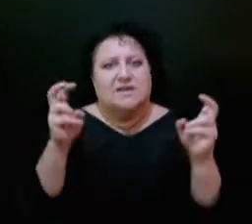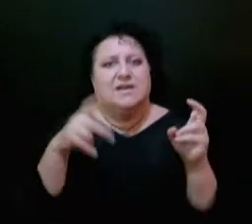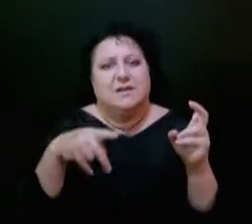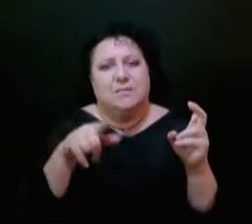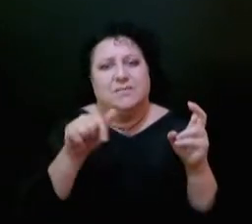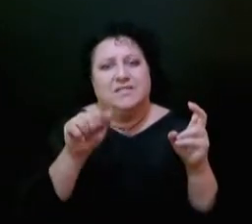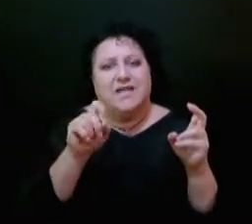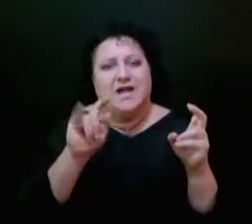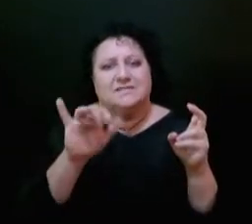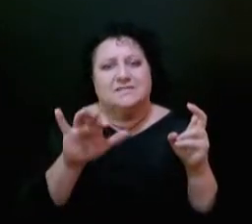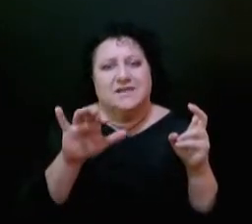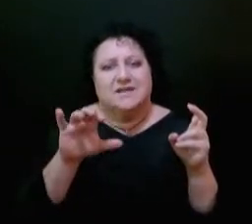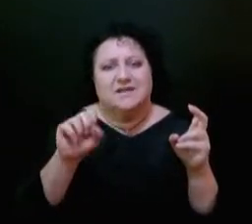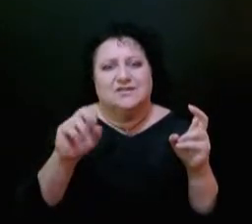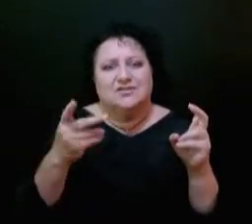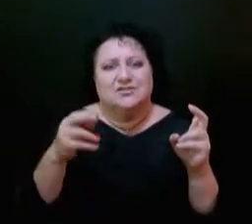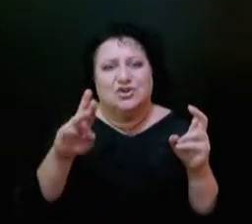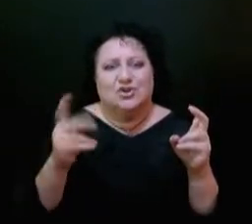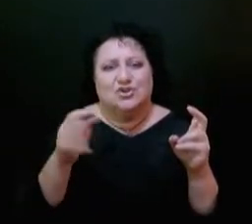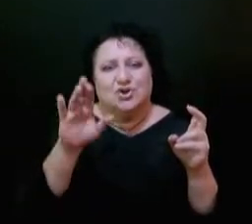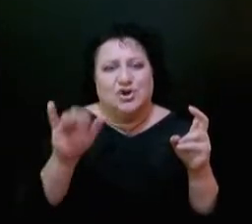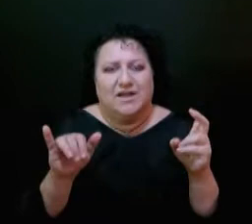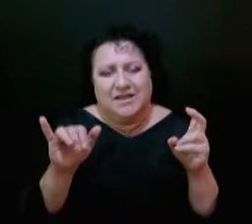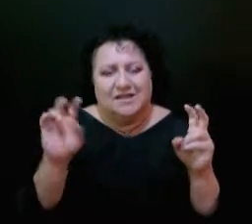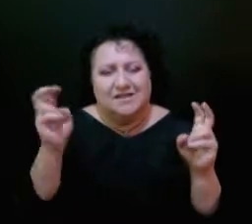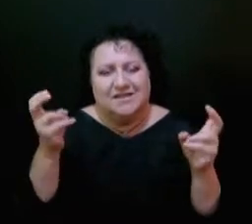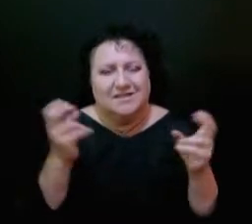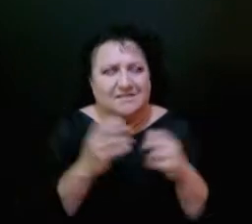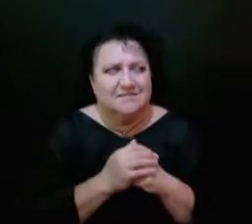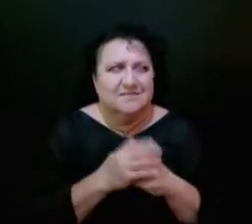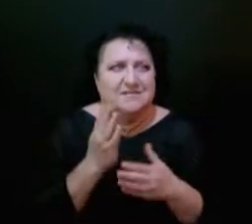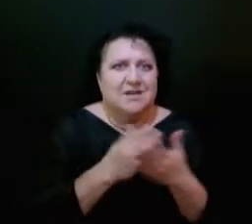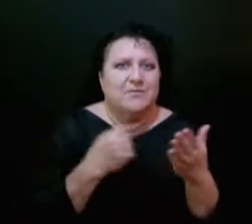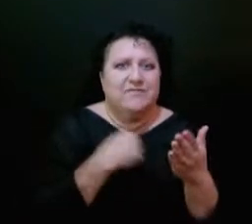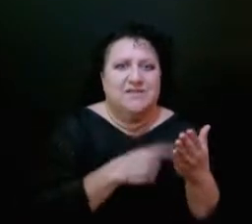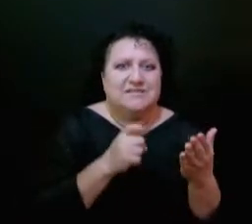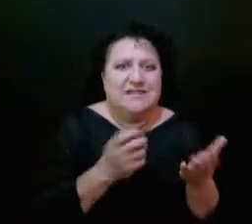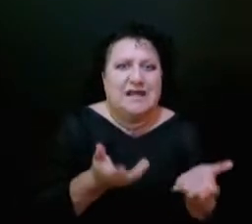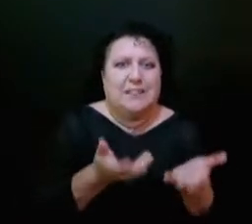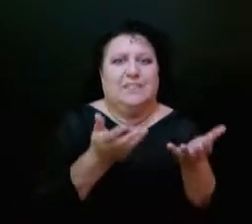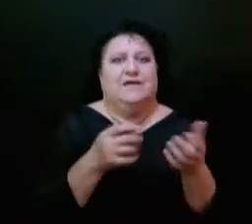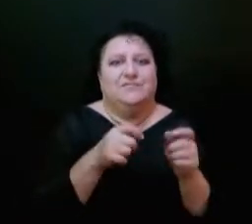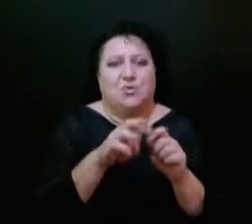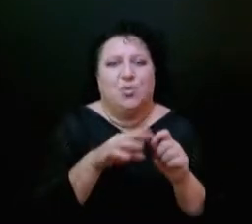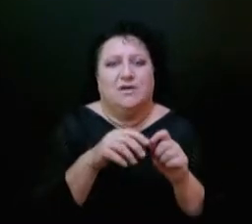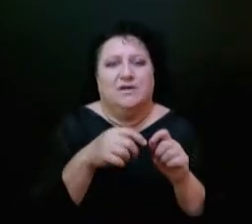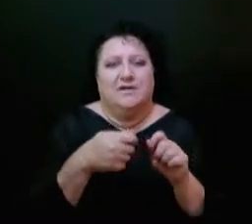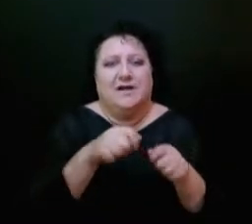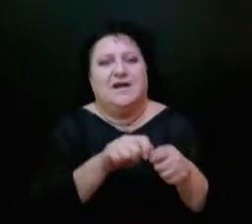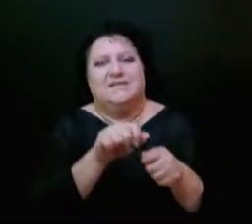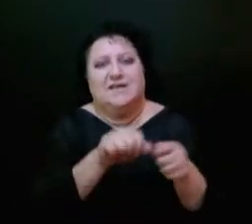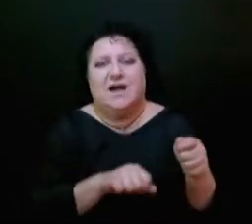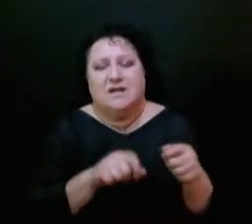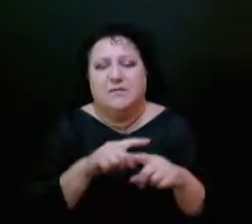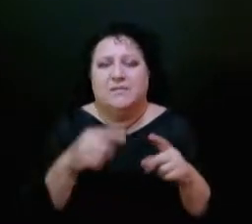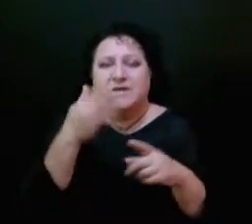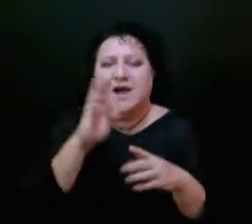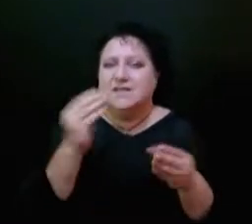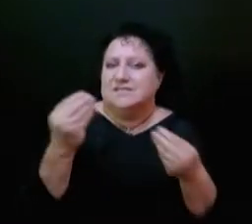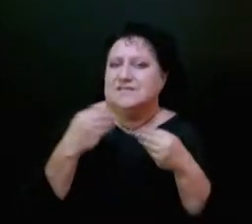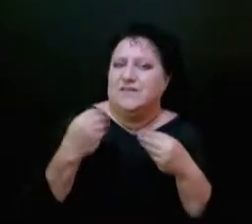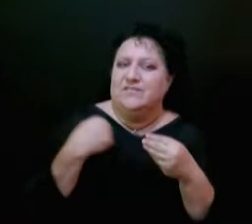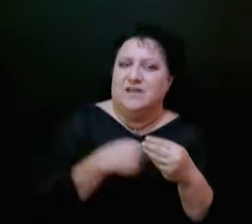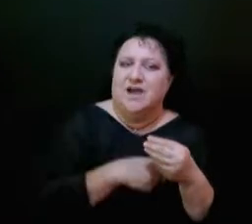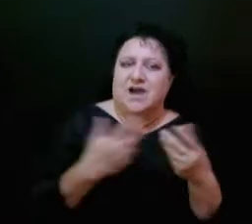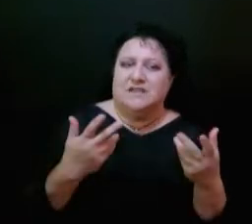a lift or a tuck. And the good news is God has left us with a scalpel. It's his holy